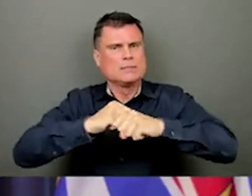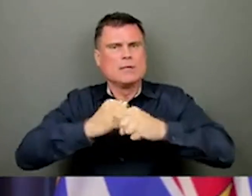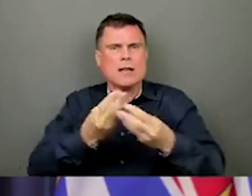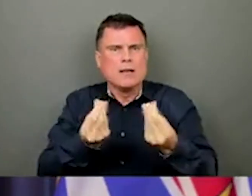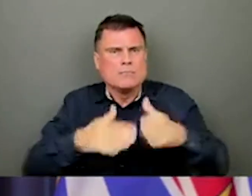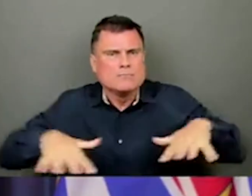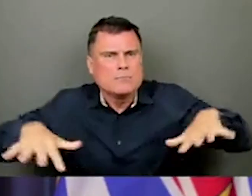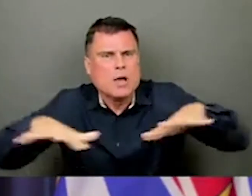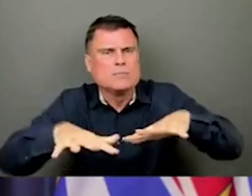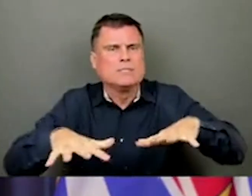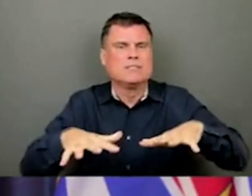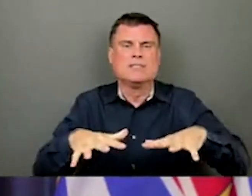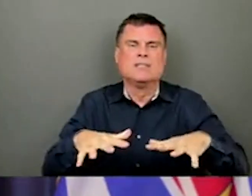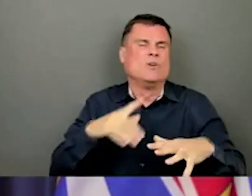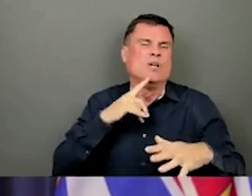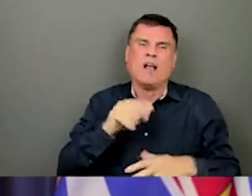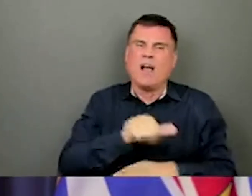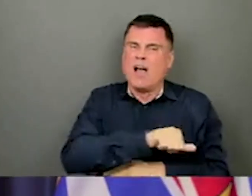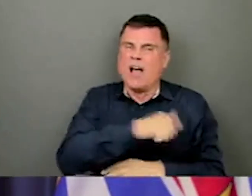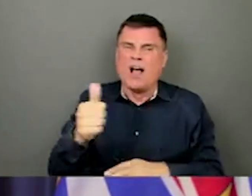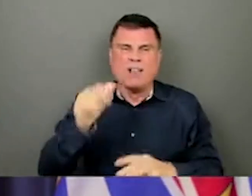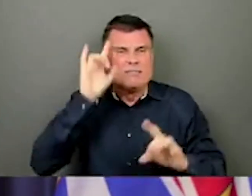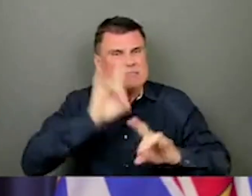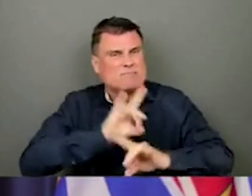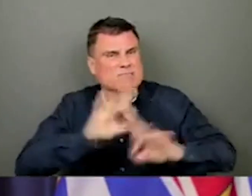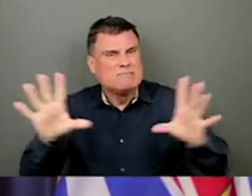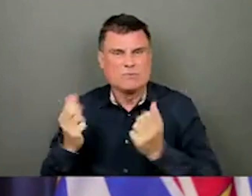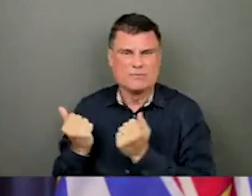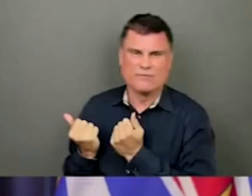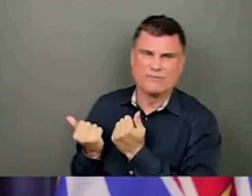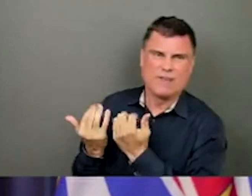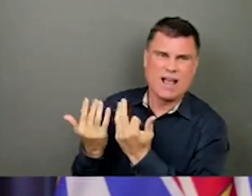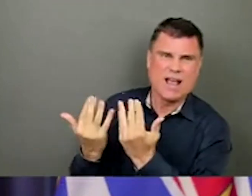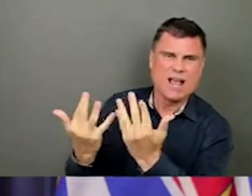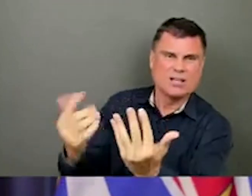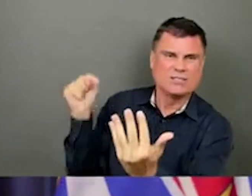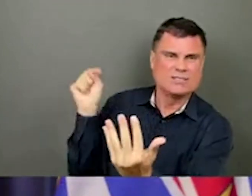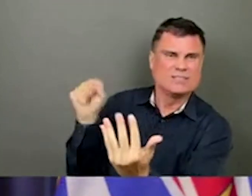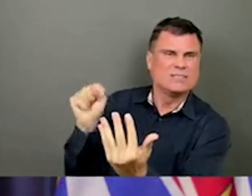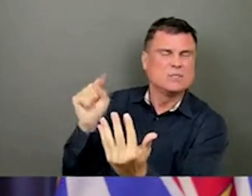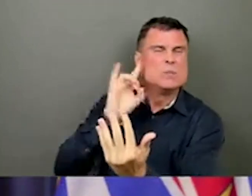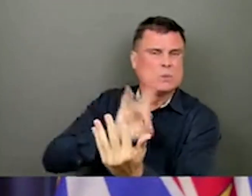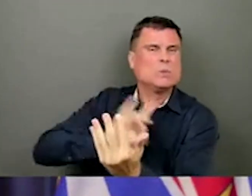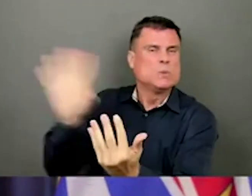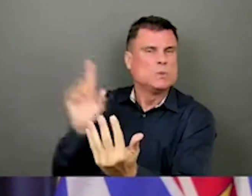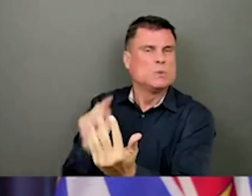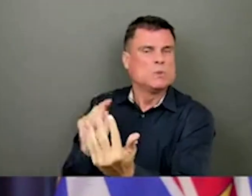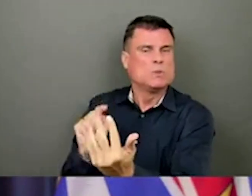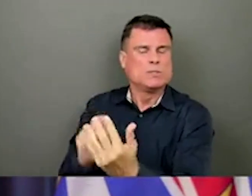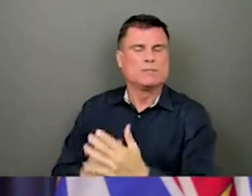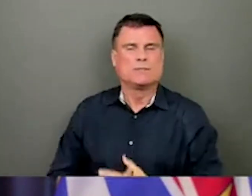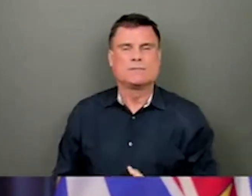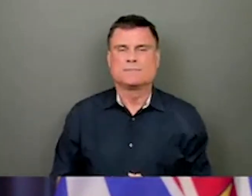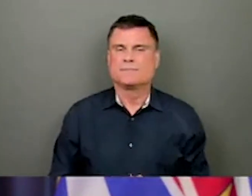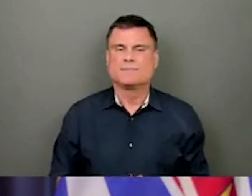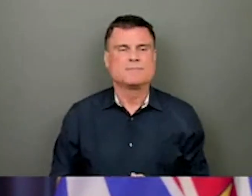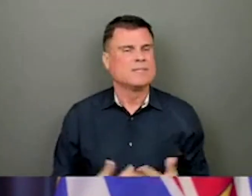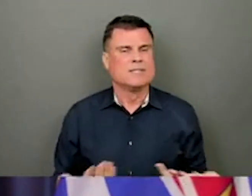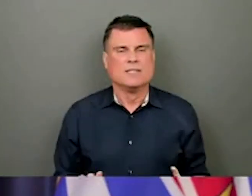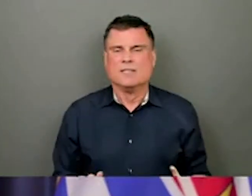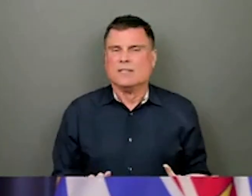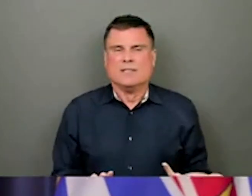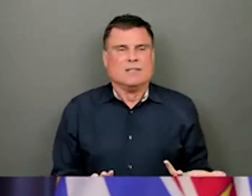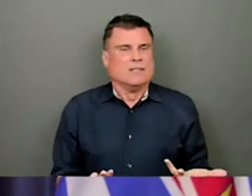another absolutely horrific fire season here in BC. It's certainly challenging. This